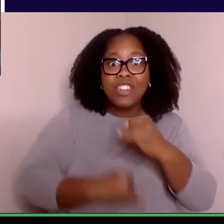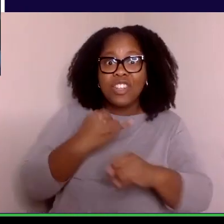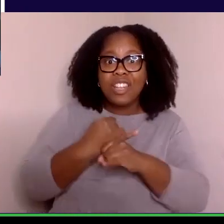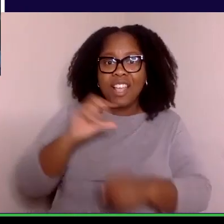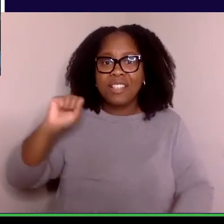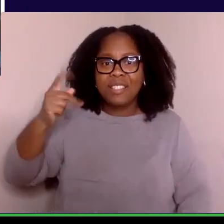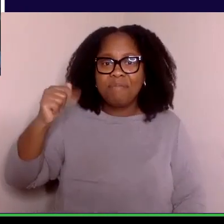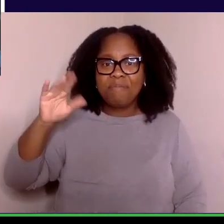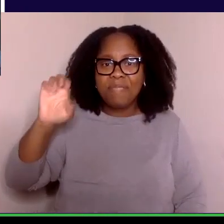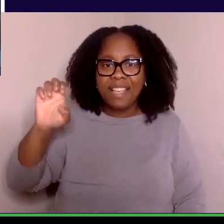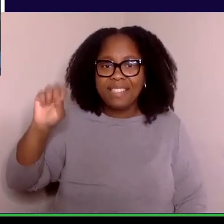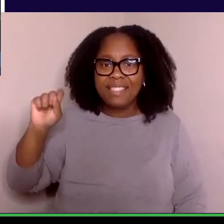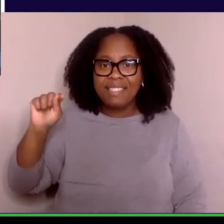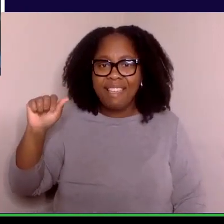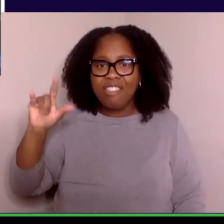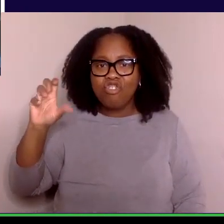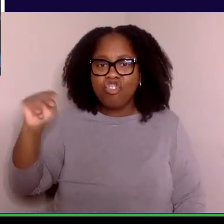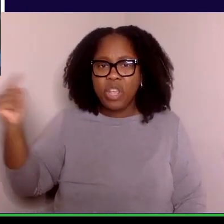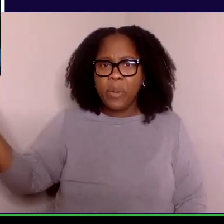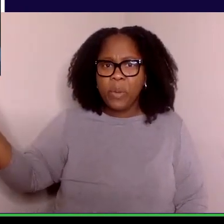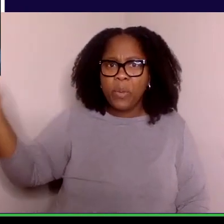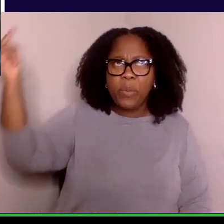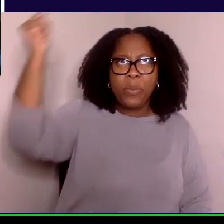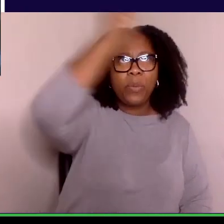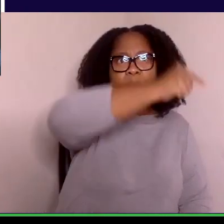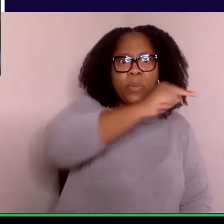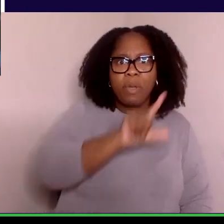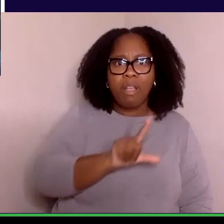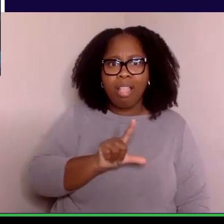passed over Los Angeles,